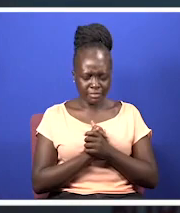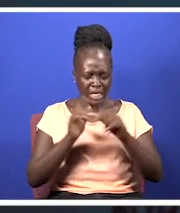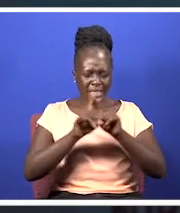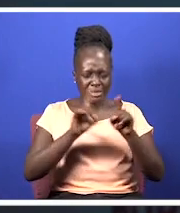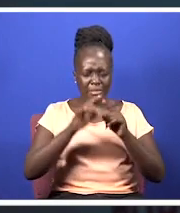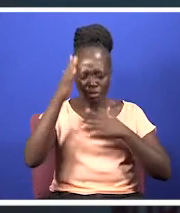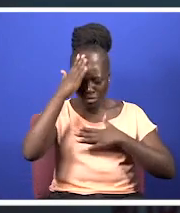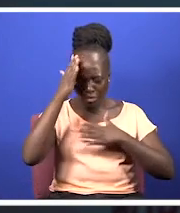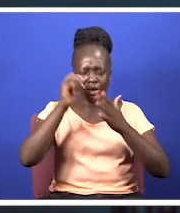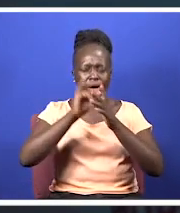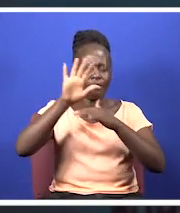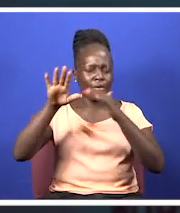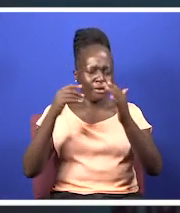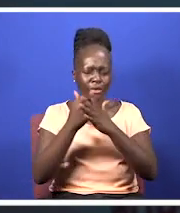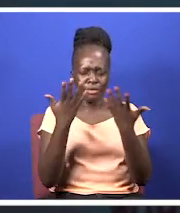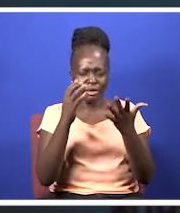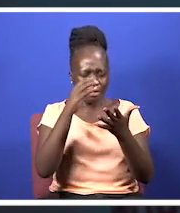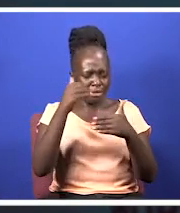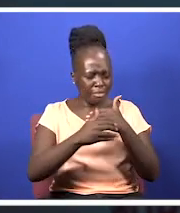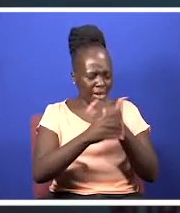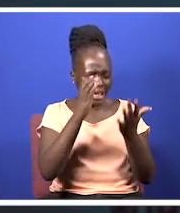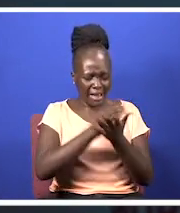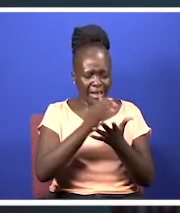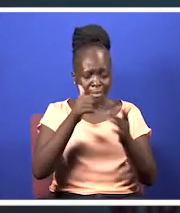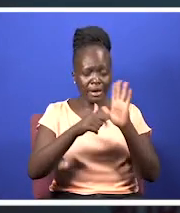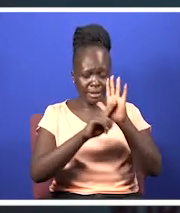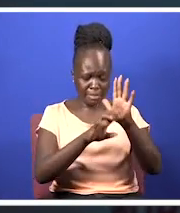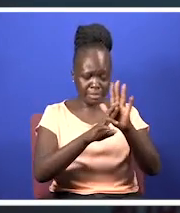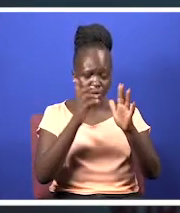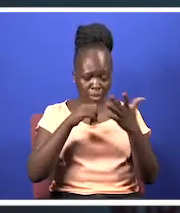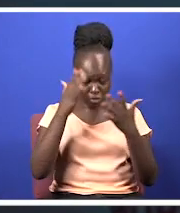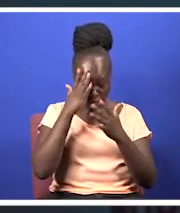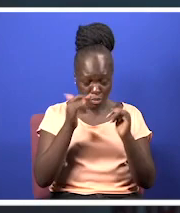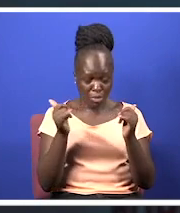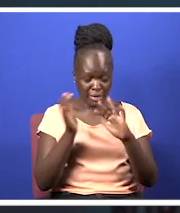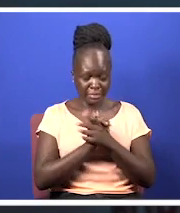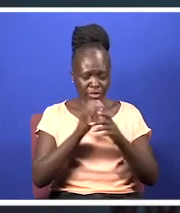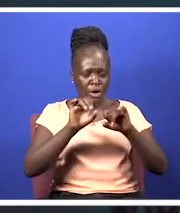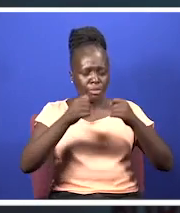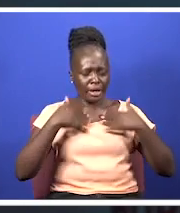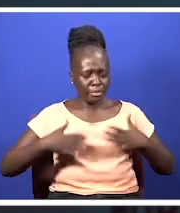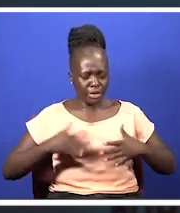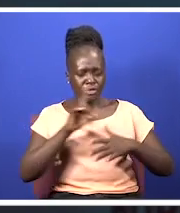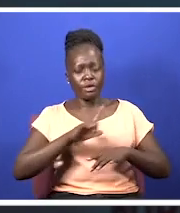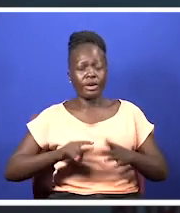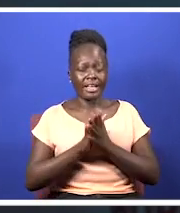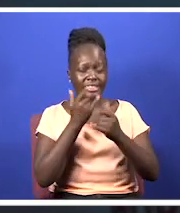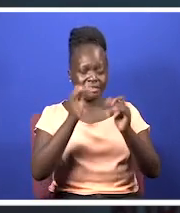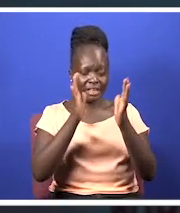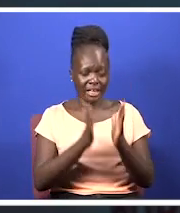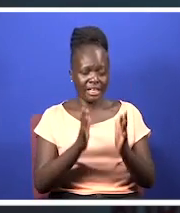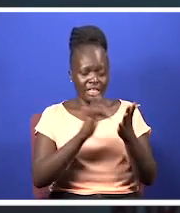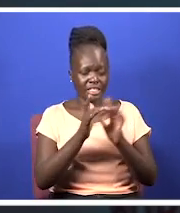in recognition of all that these emblems represent. The broken body of our Lord and Savior